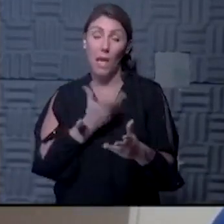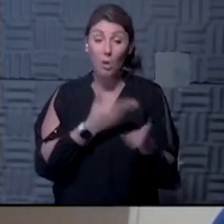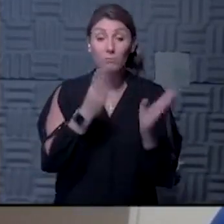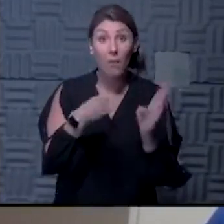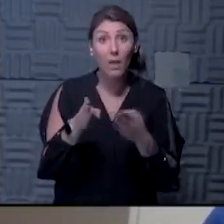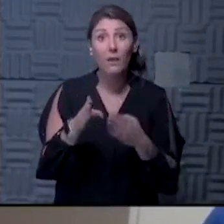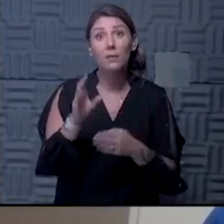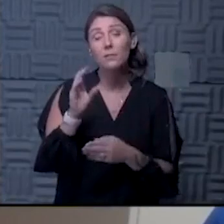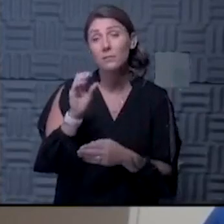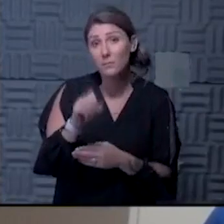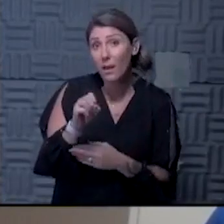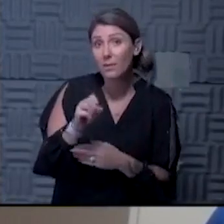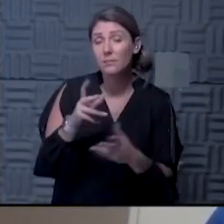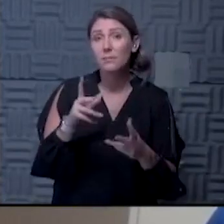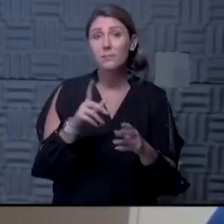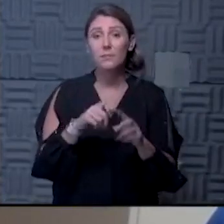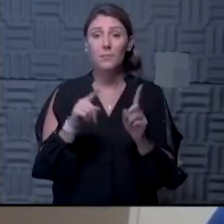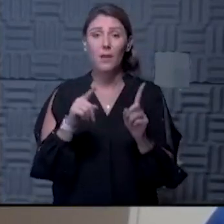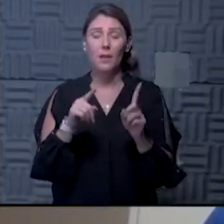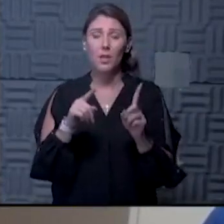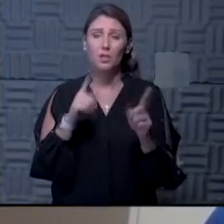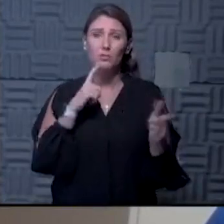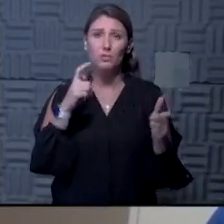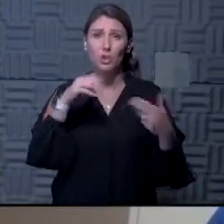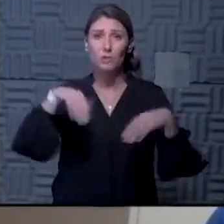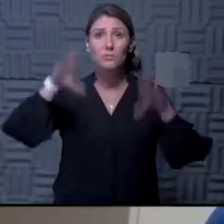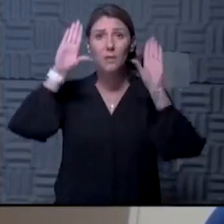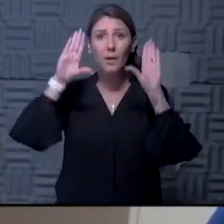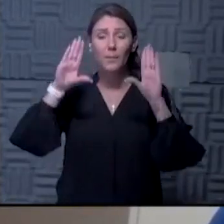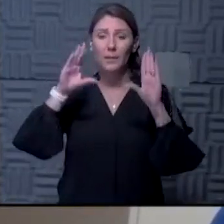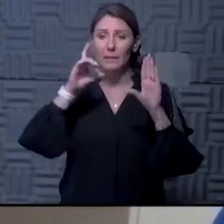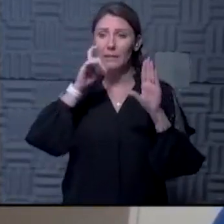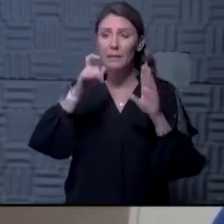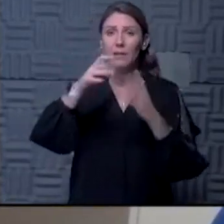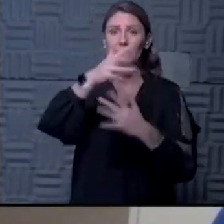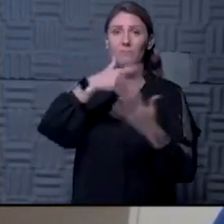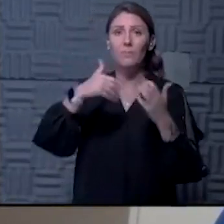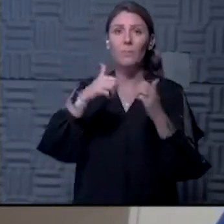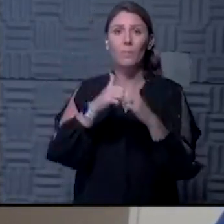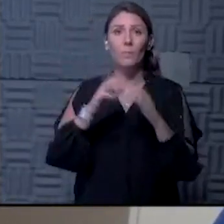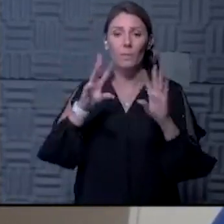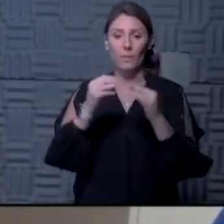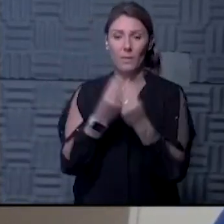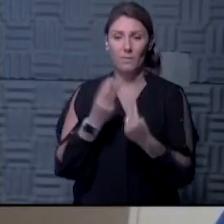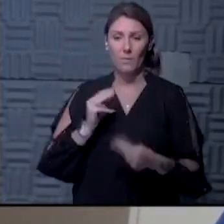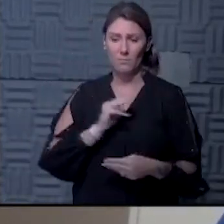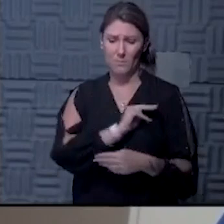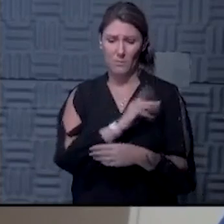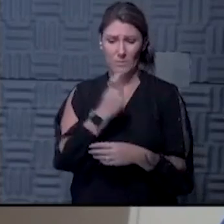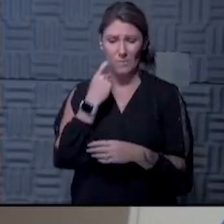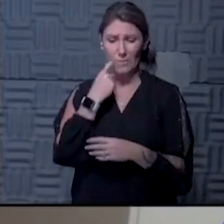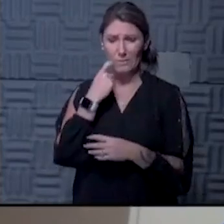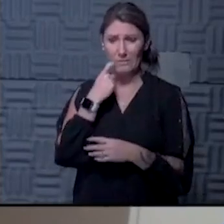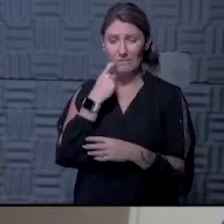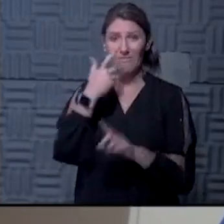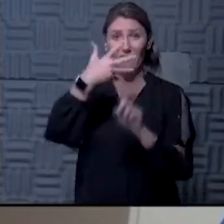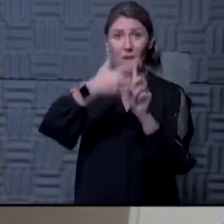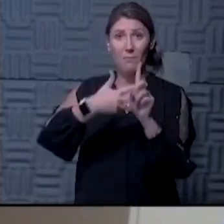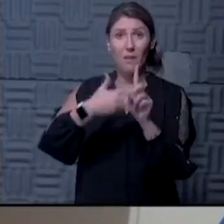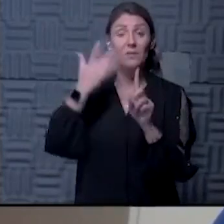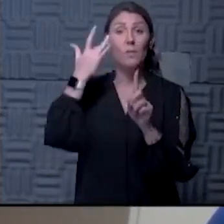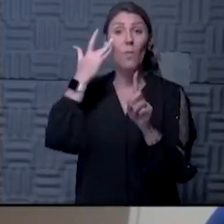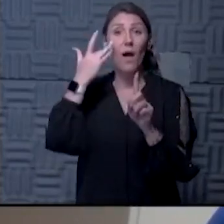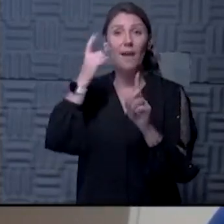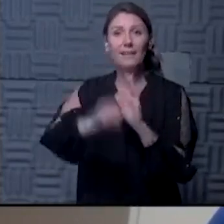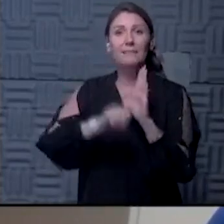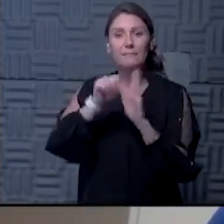made a huge sacrifice by not spending time with family members over the course of the last 5 months because of the